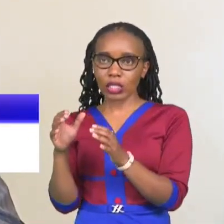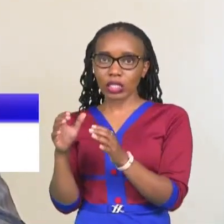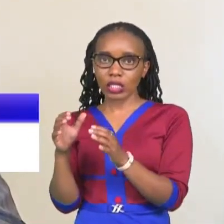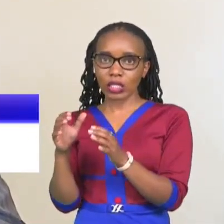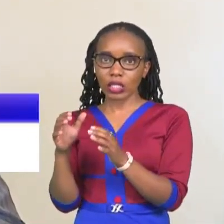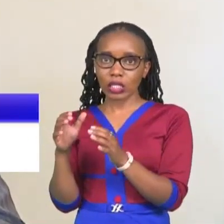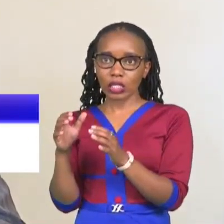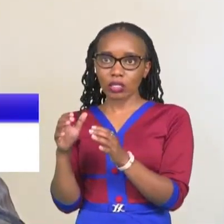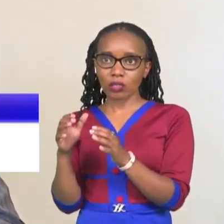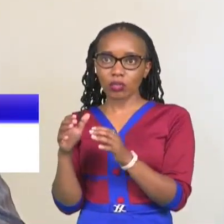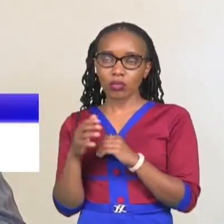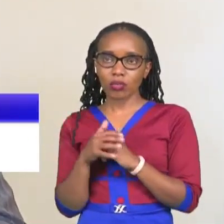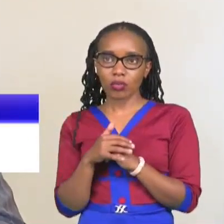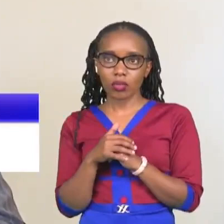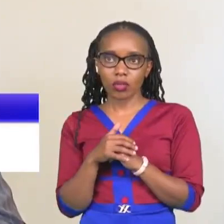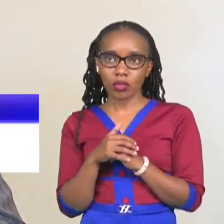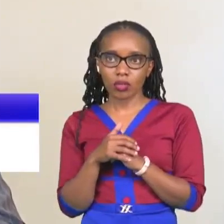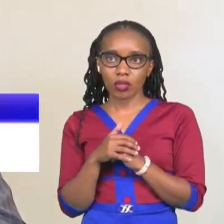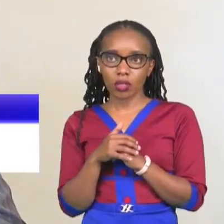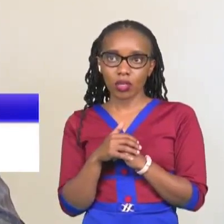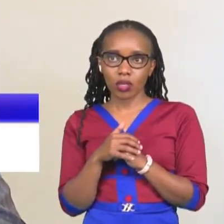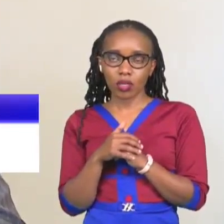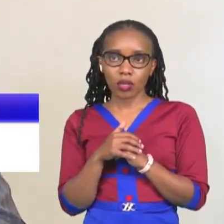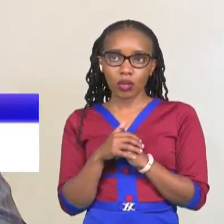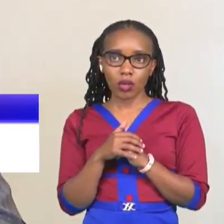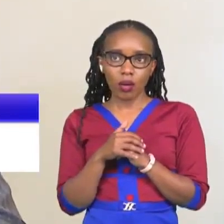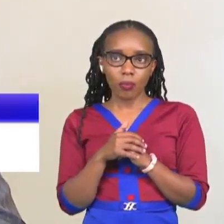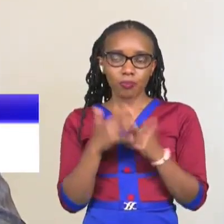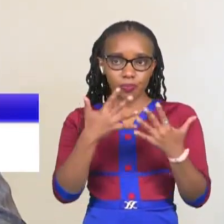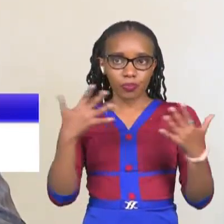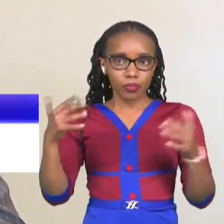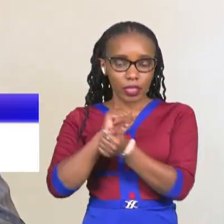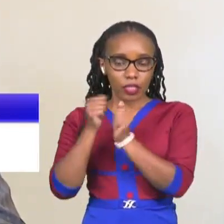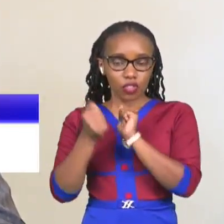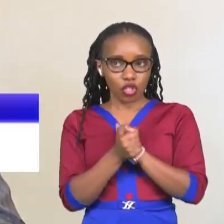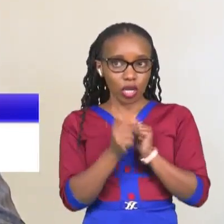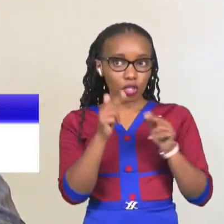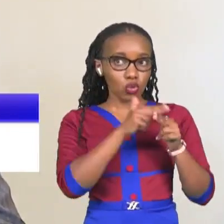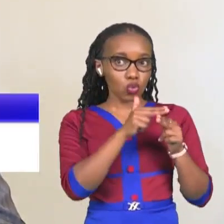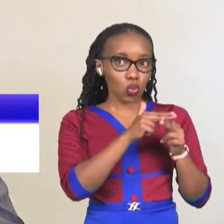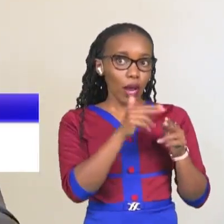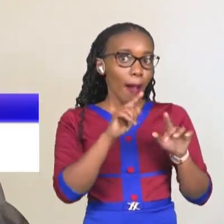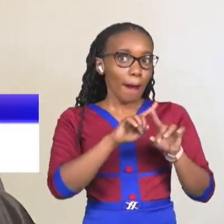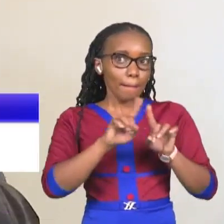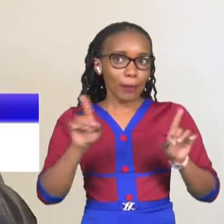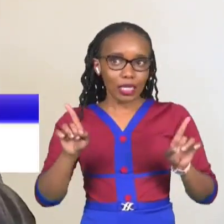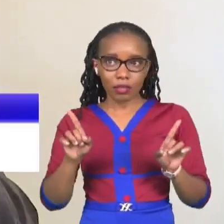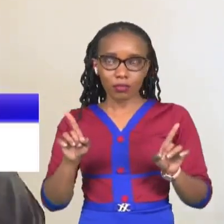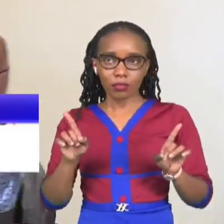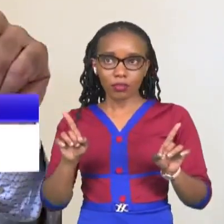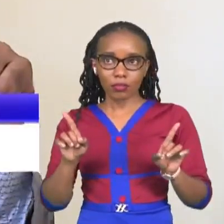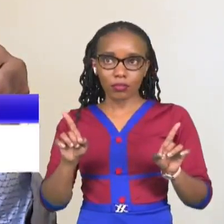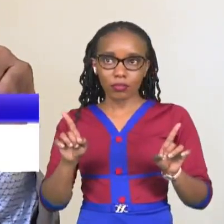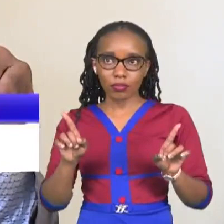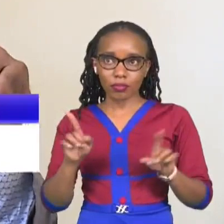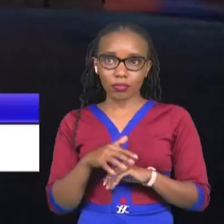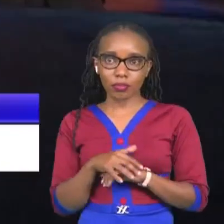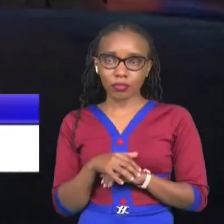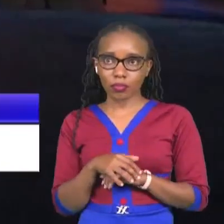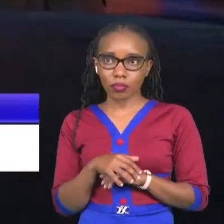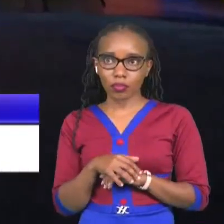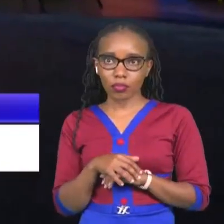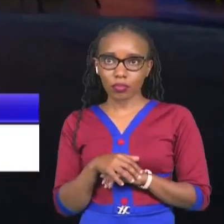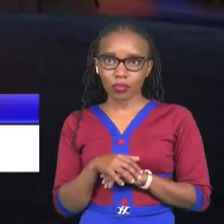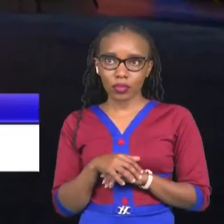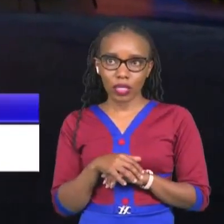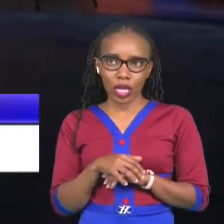is about to reach an inflection point. Things are going to change, but we're just in this interregnum until we